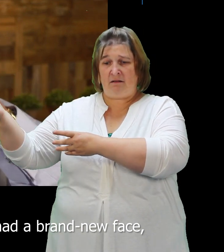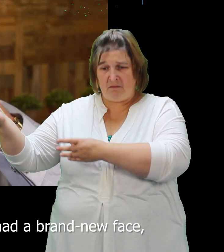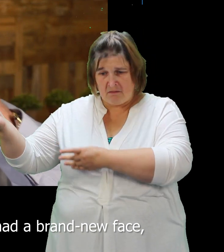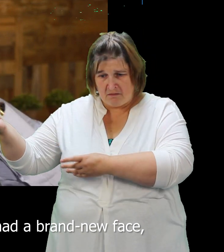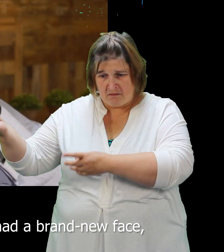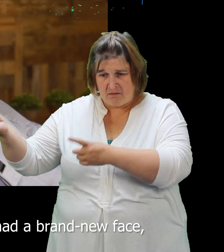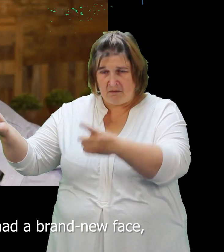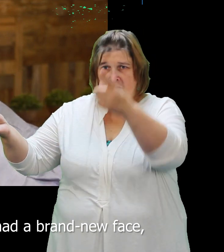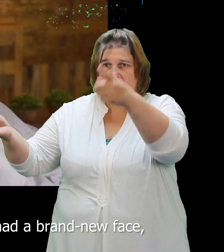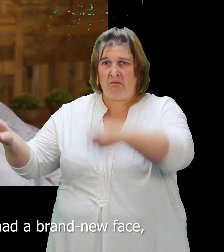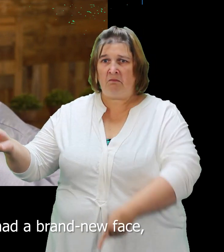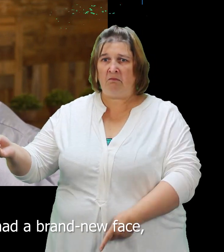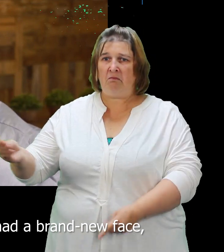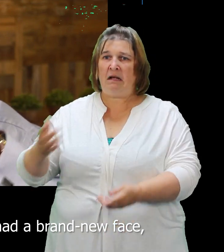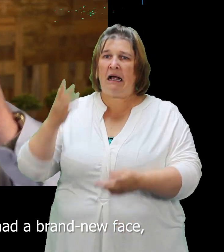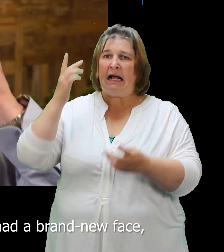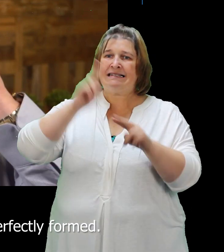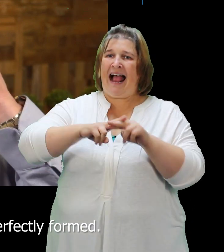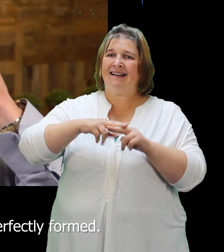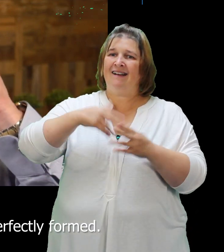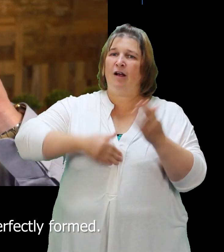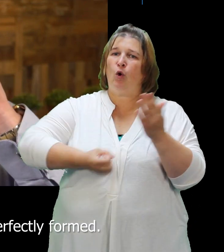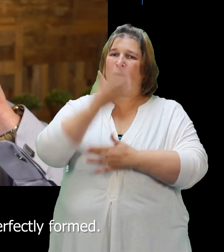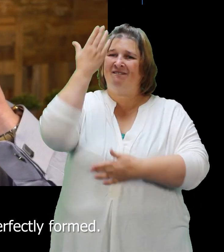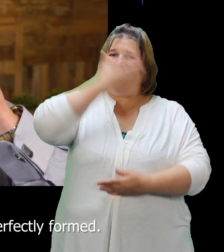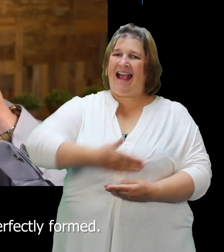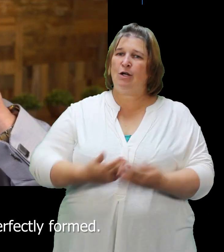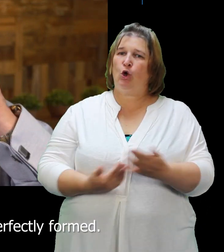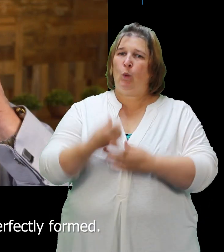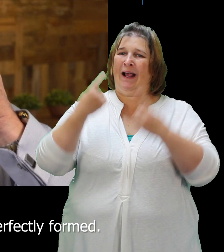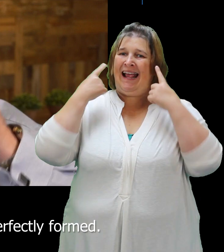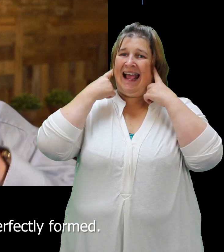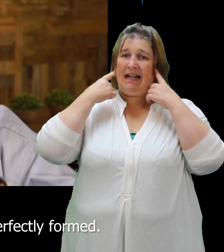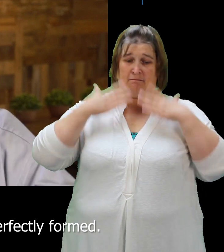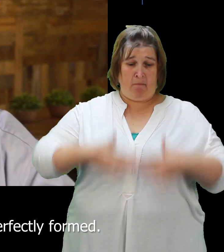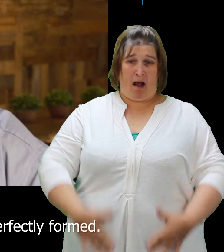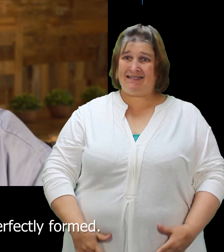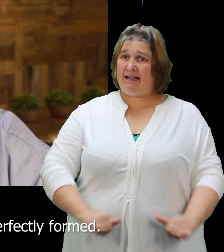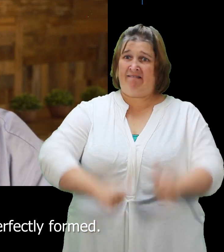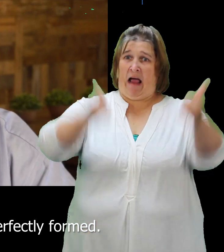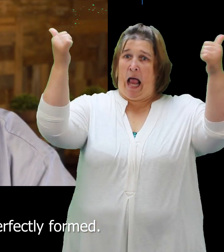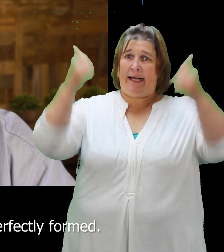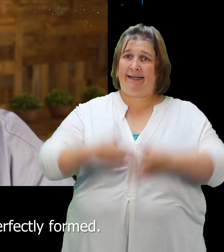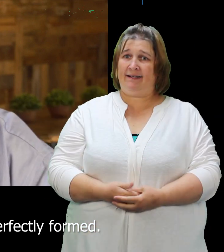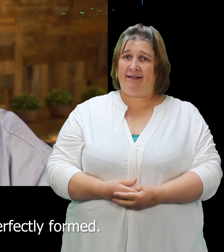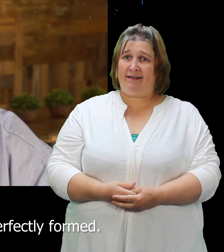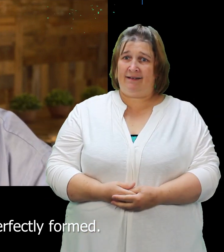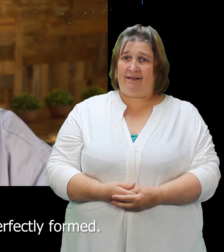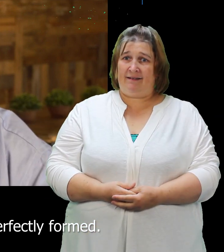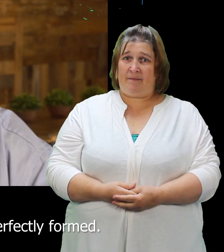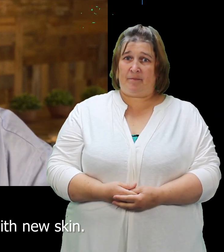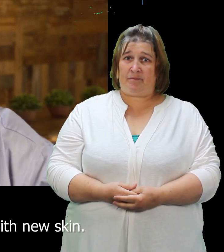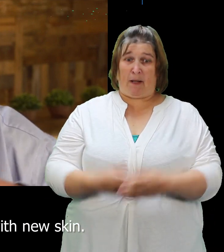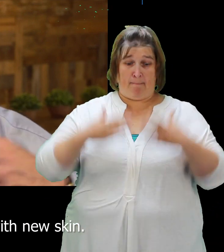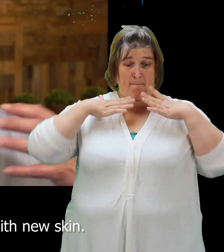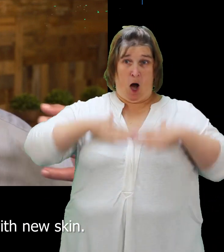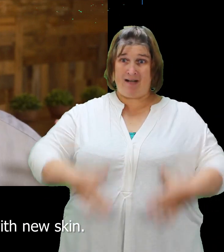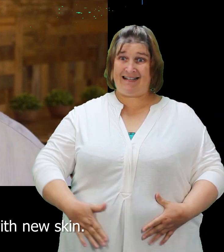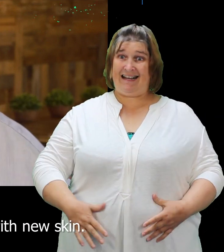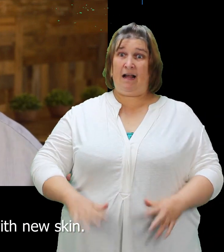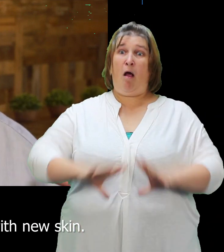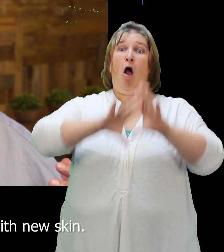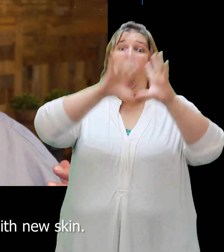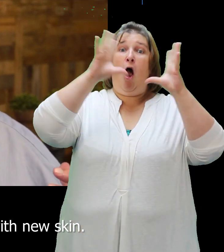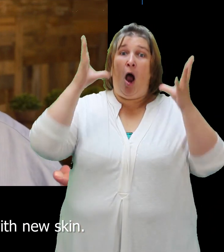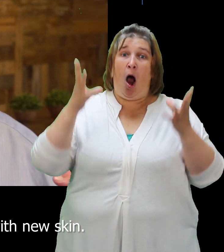bandages, my dad had a brand new face. He had new ears. Everything was perfectly formed. His upper body